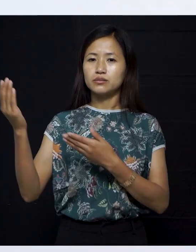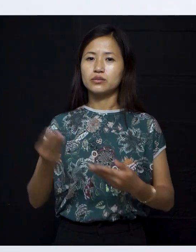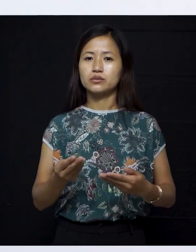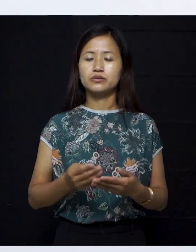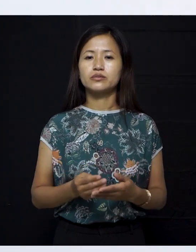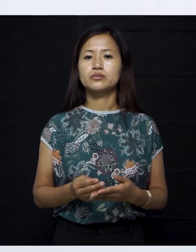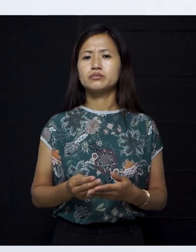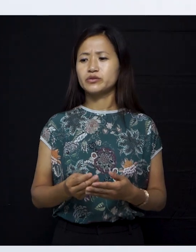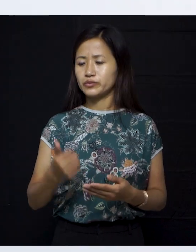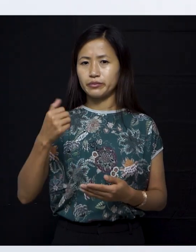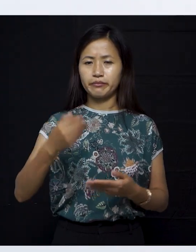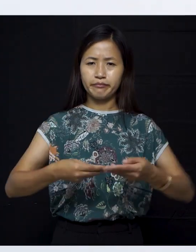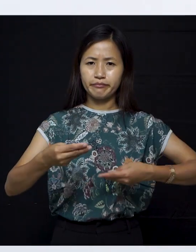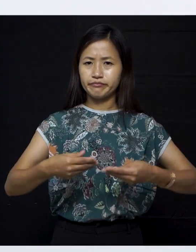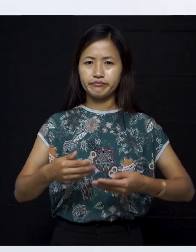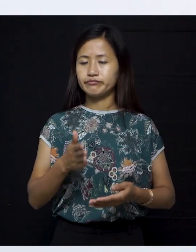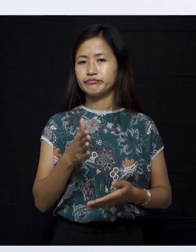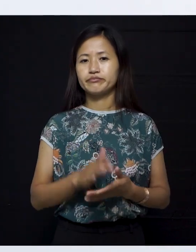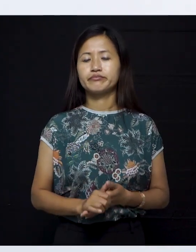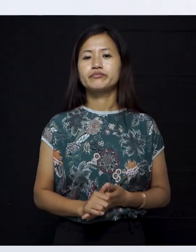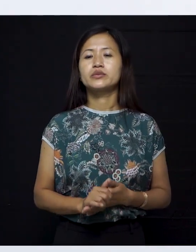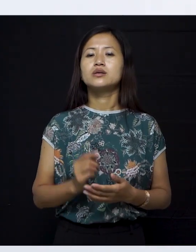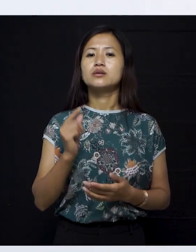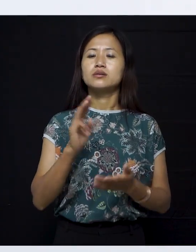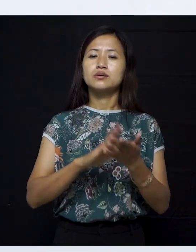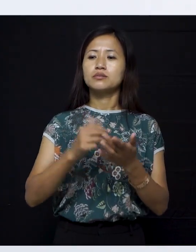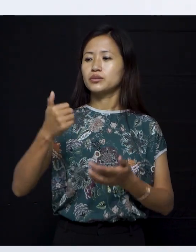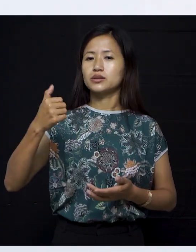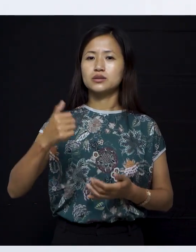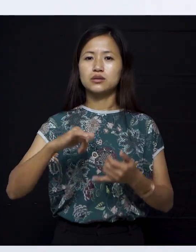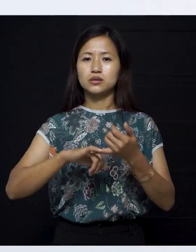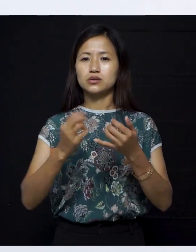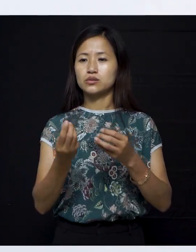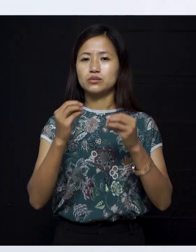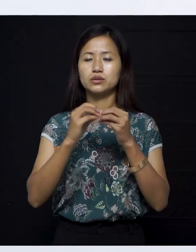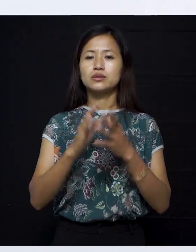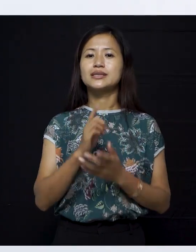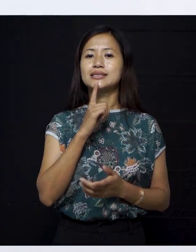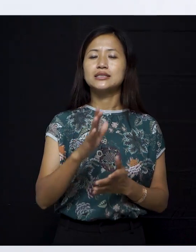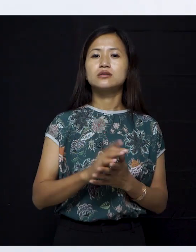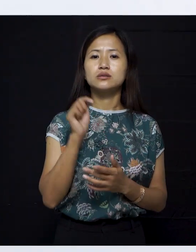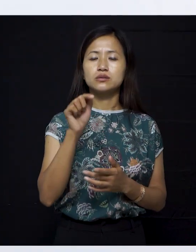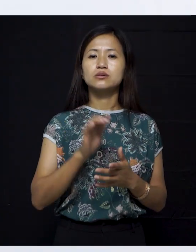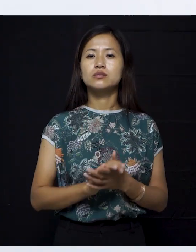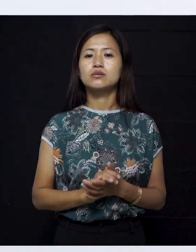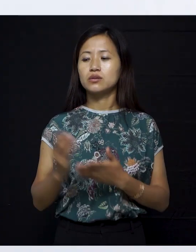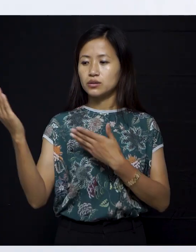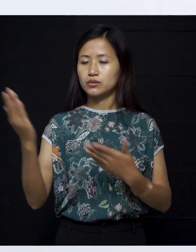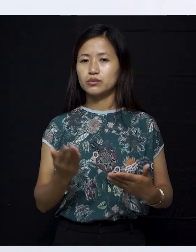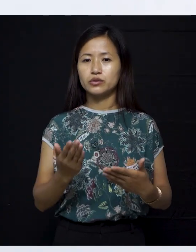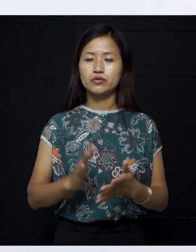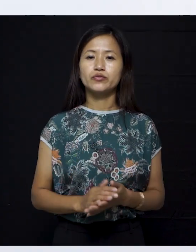the market. If I just come and say without mentioning the pen is the subject here, but if I come and tell you that I bought from